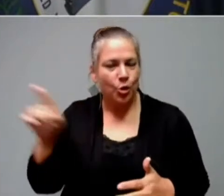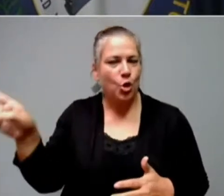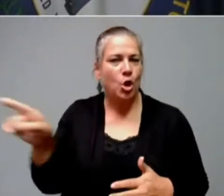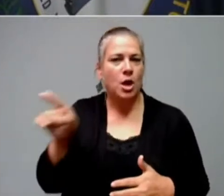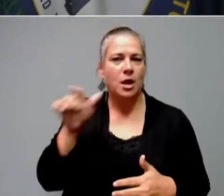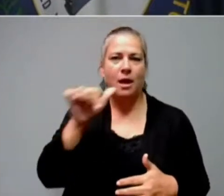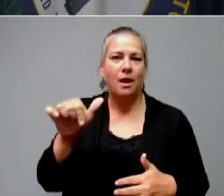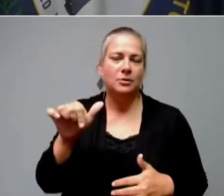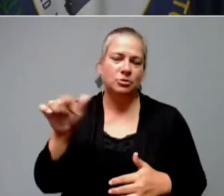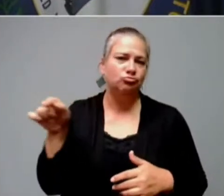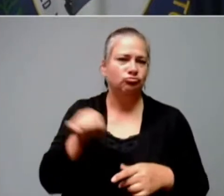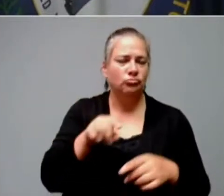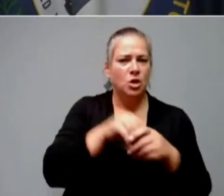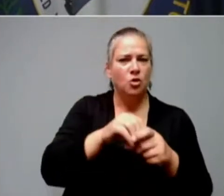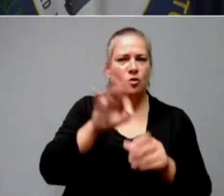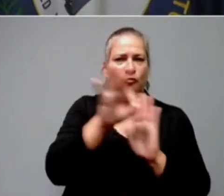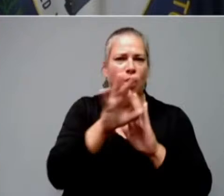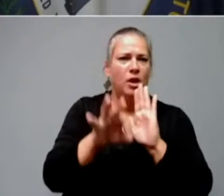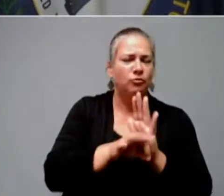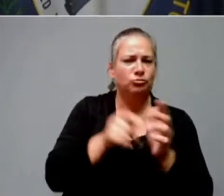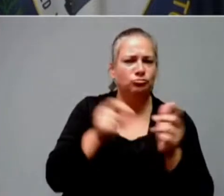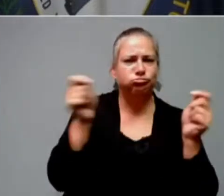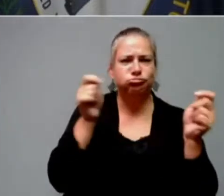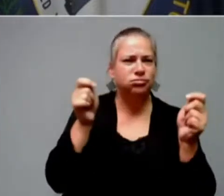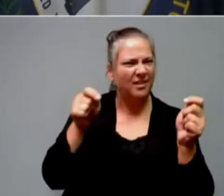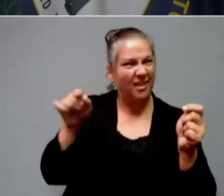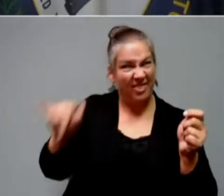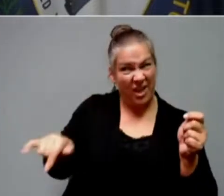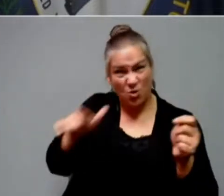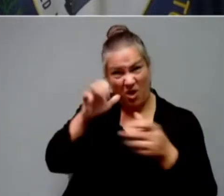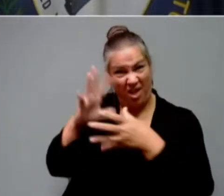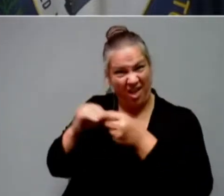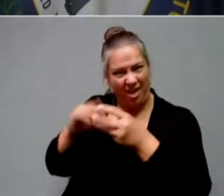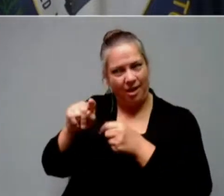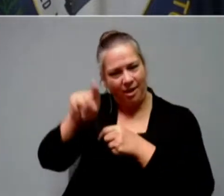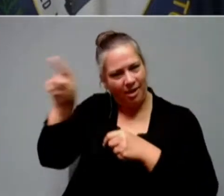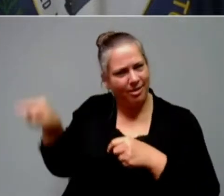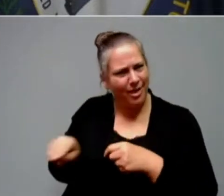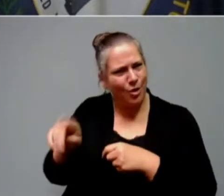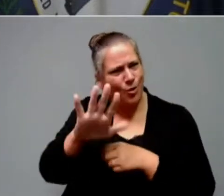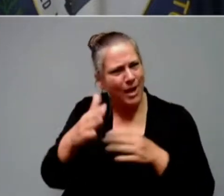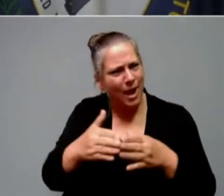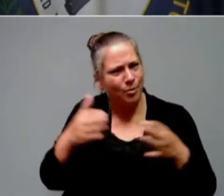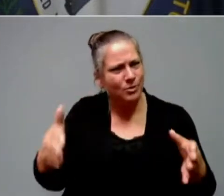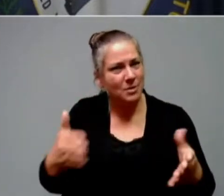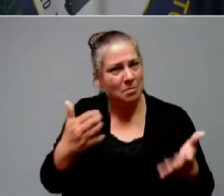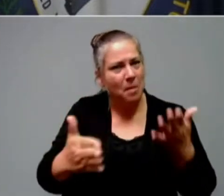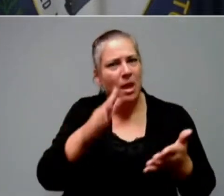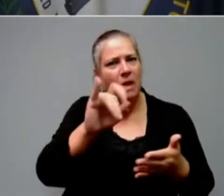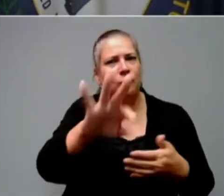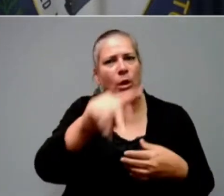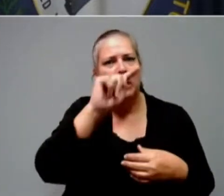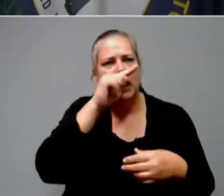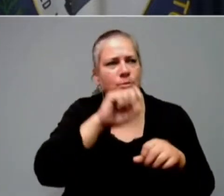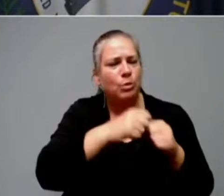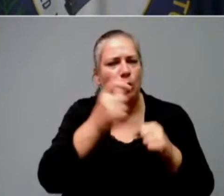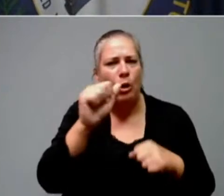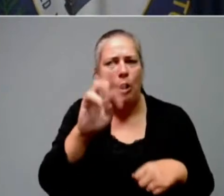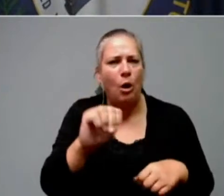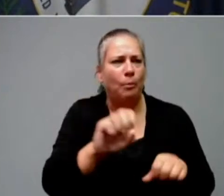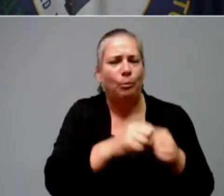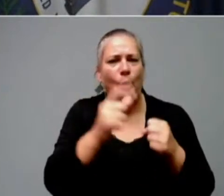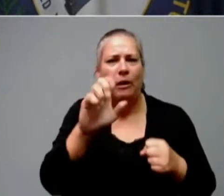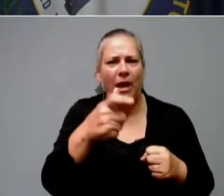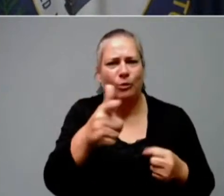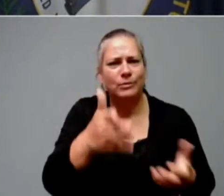They're your neighbors. They're the people that you may have taken your kid to if they broke an arm or a leg. They're the folks that maybe took